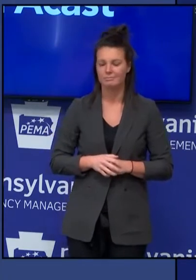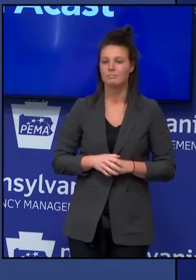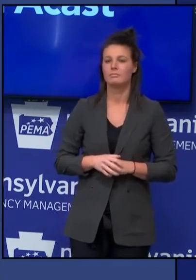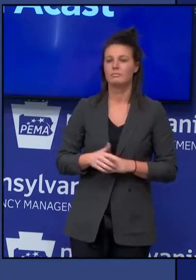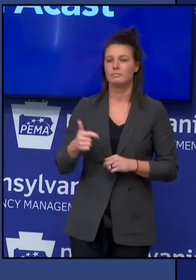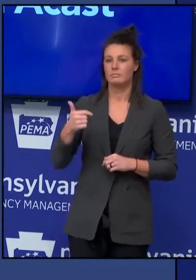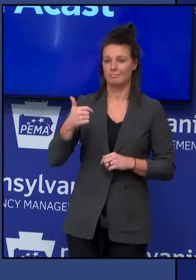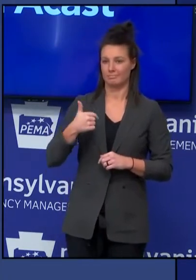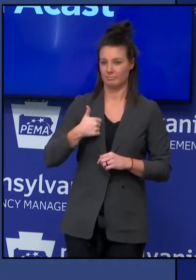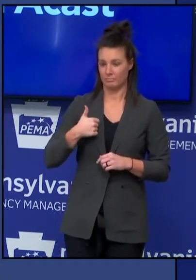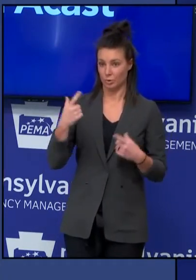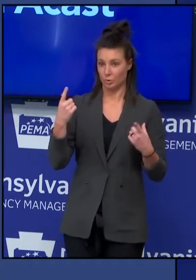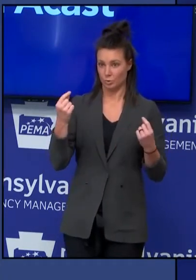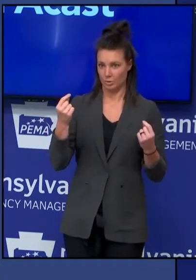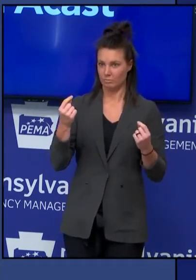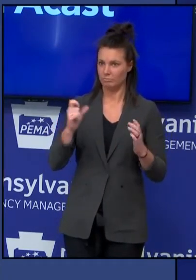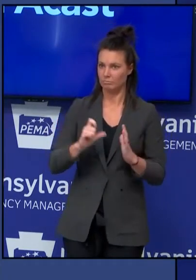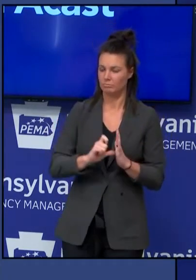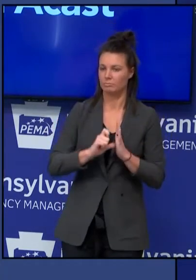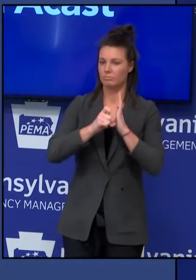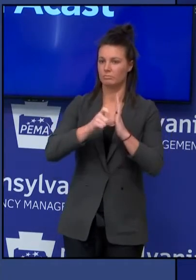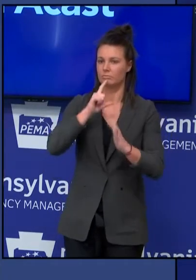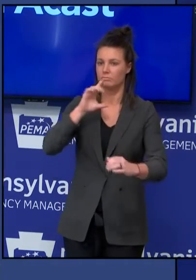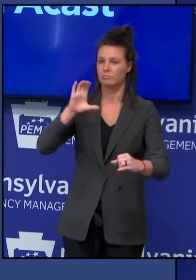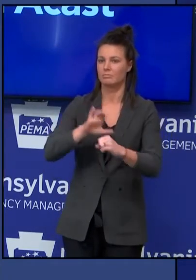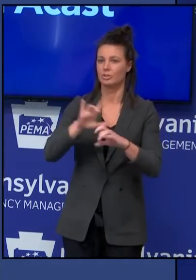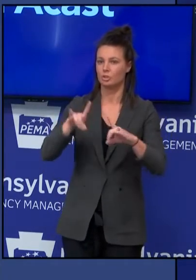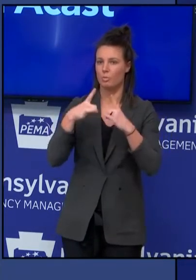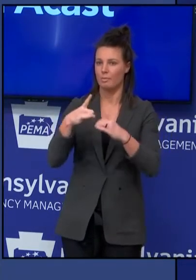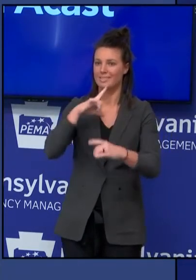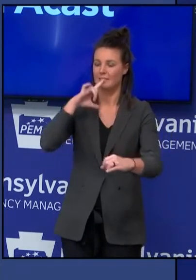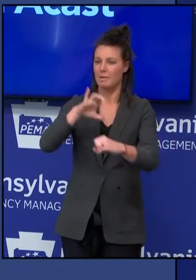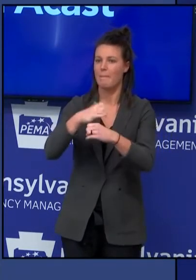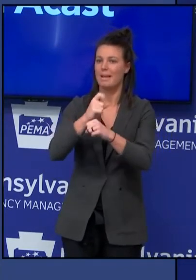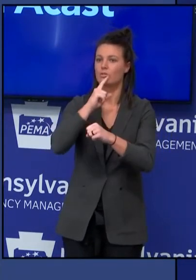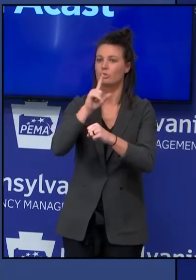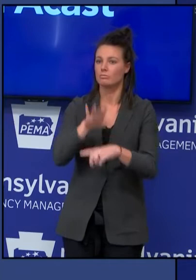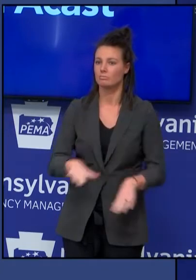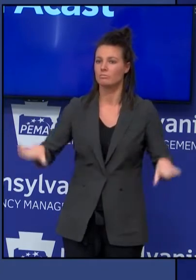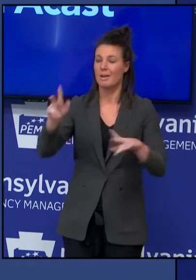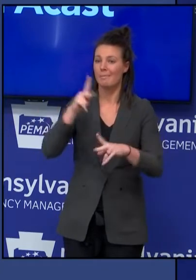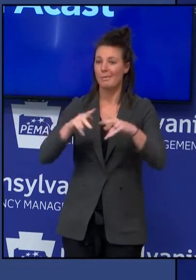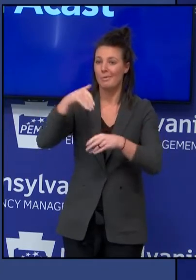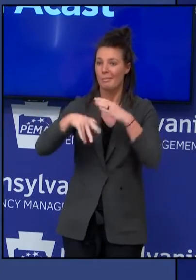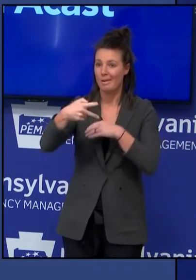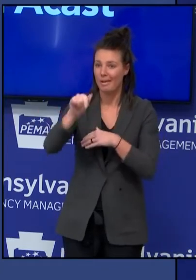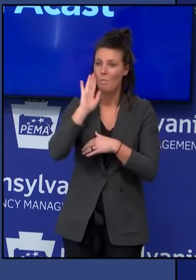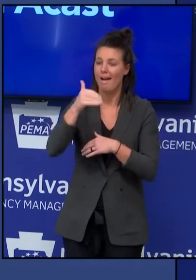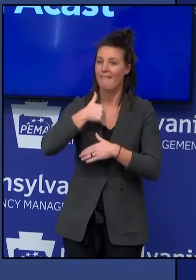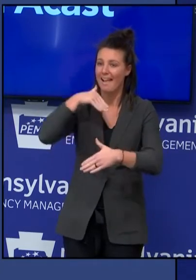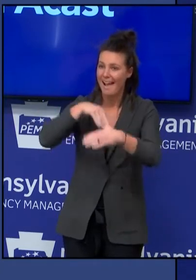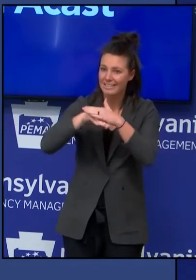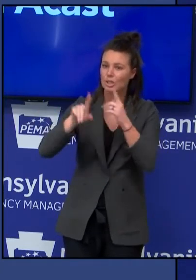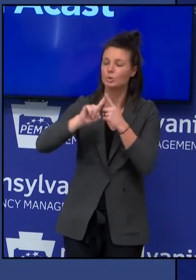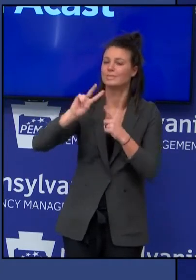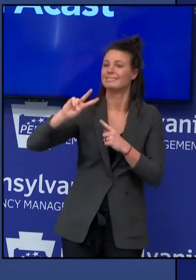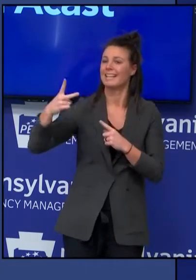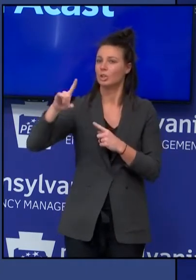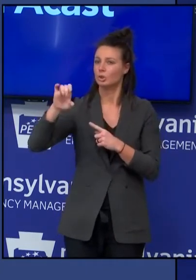I am here to reaffirm the department's commitment to ensure that Pennsylvanians will have access to